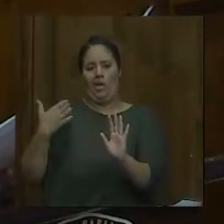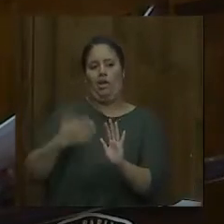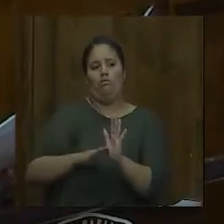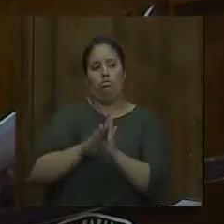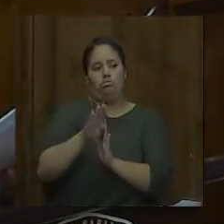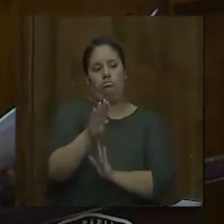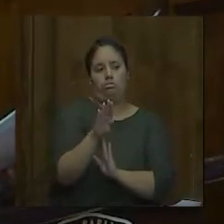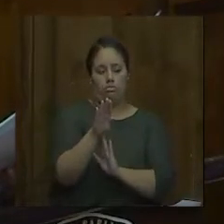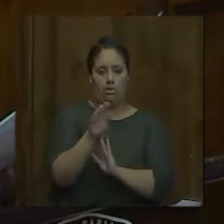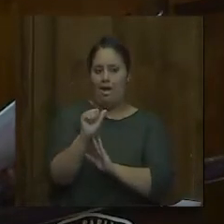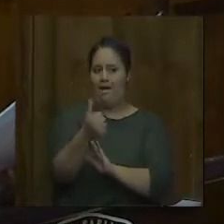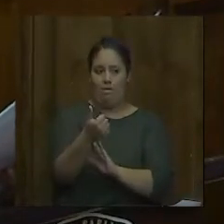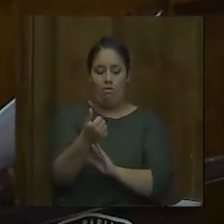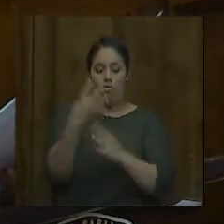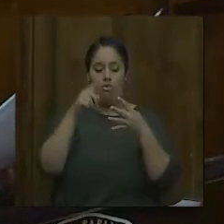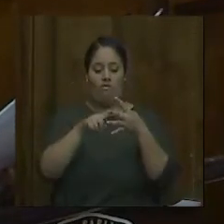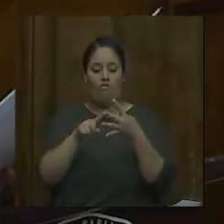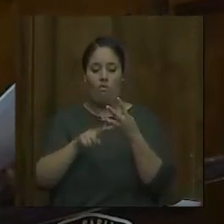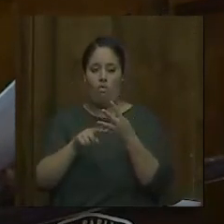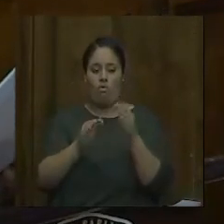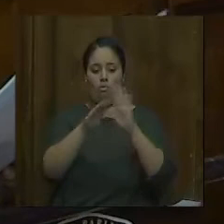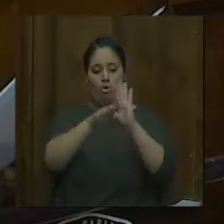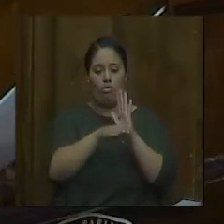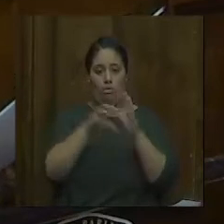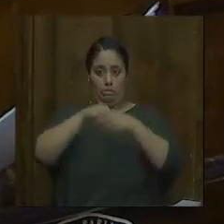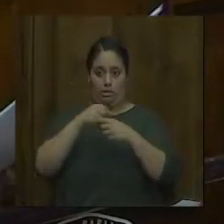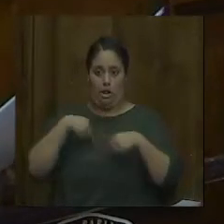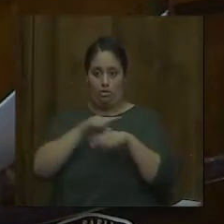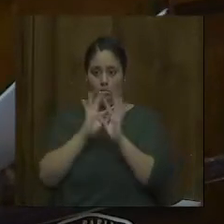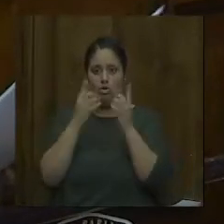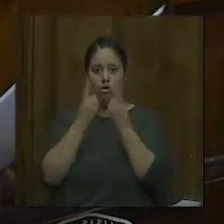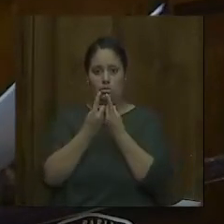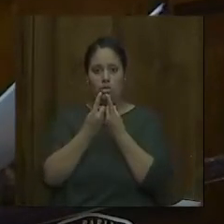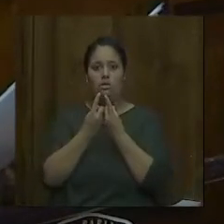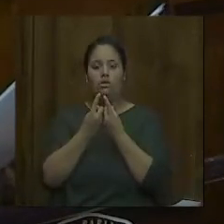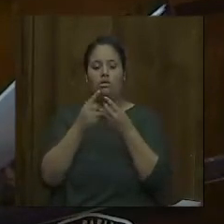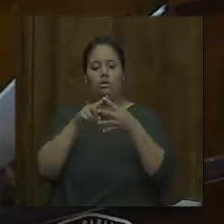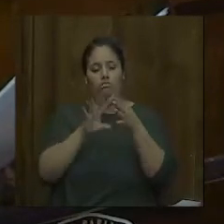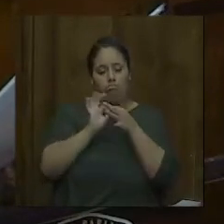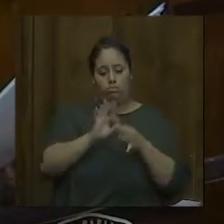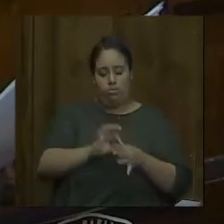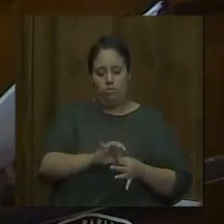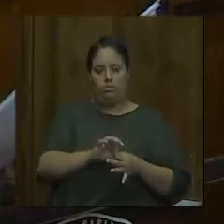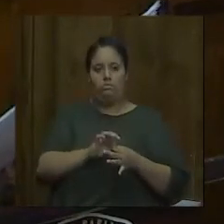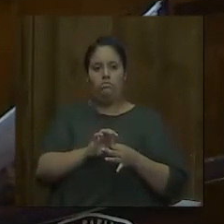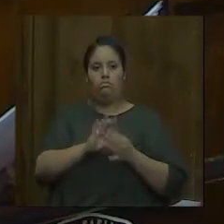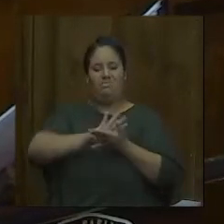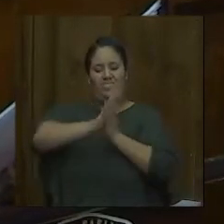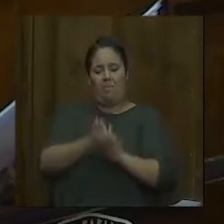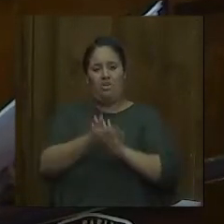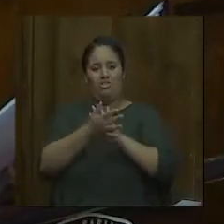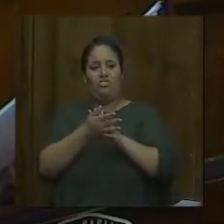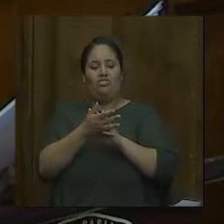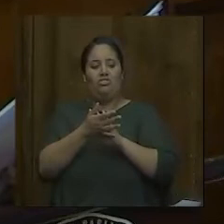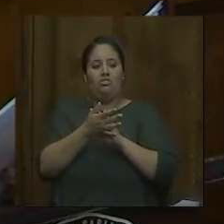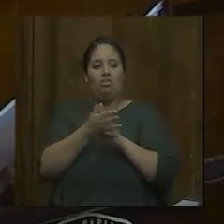bare minimum? The 4 programs within the department speak directly to redressing the damaging effects of hopelessness and